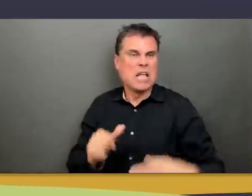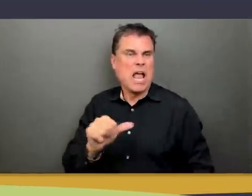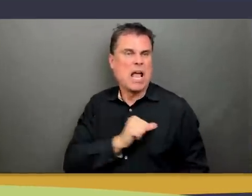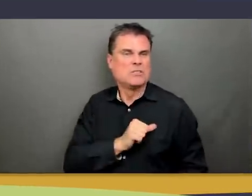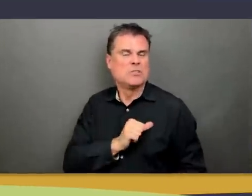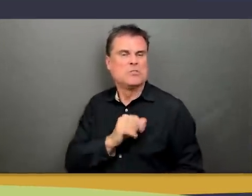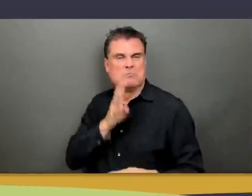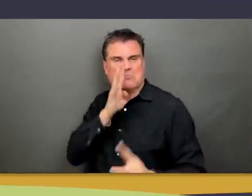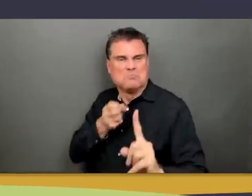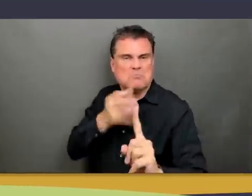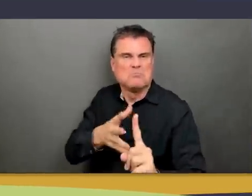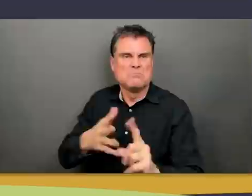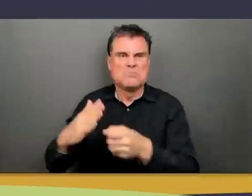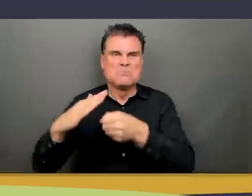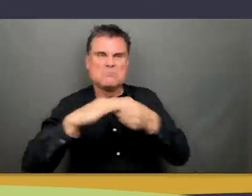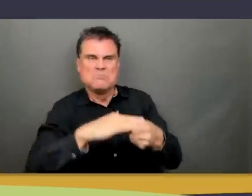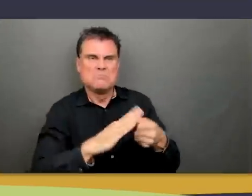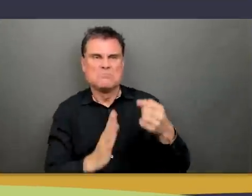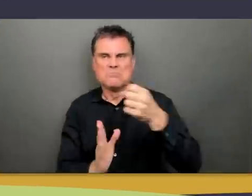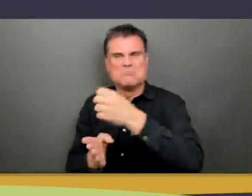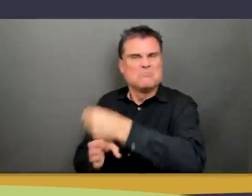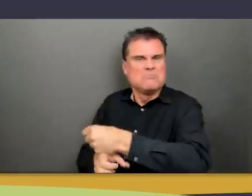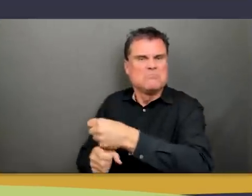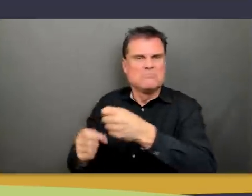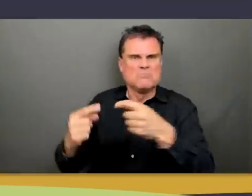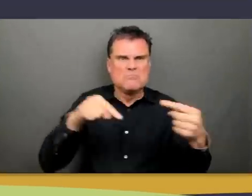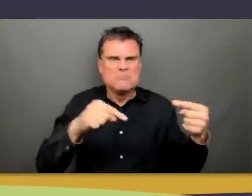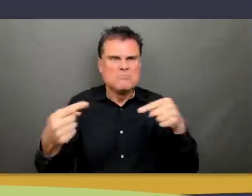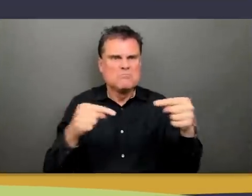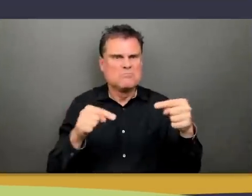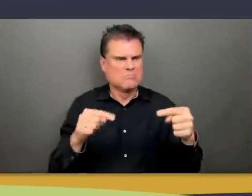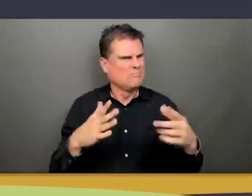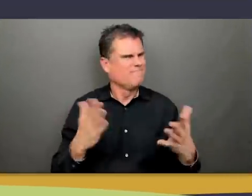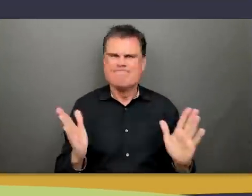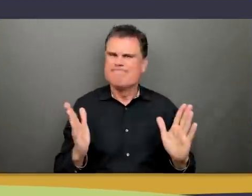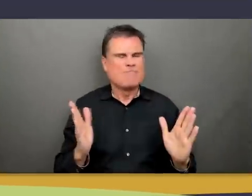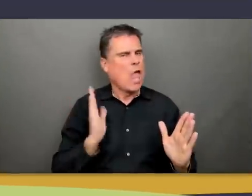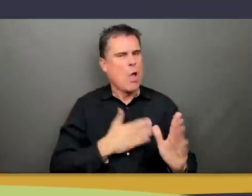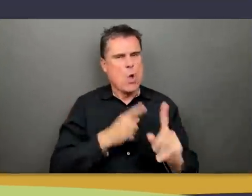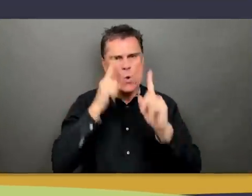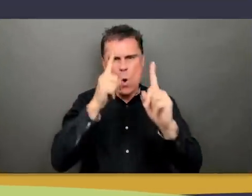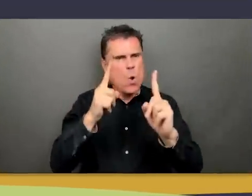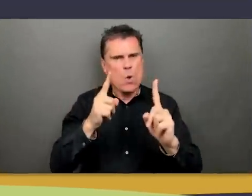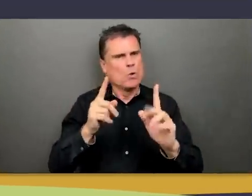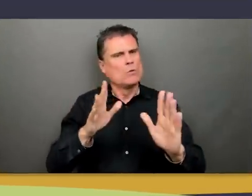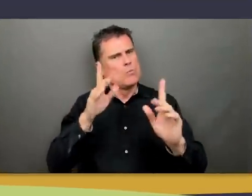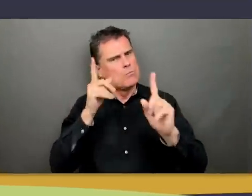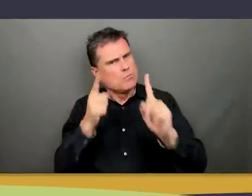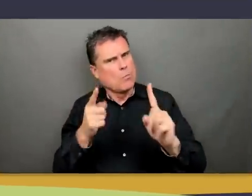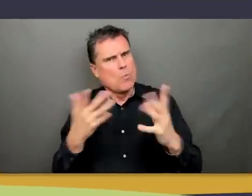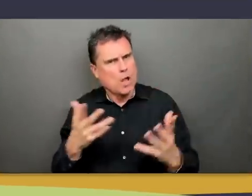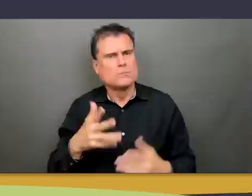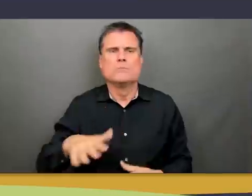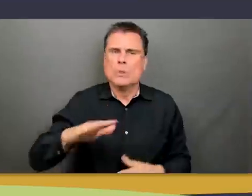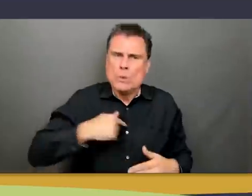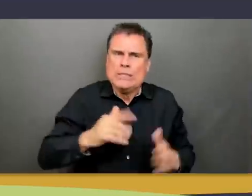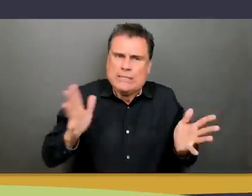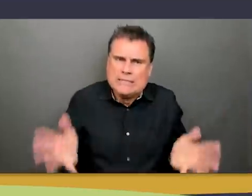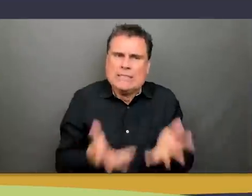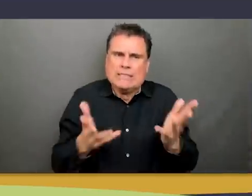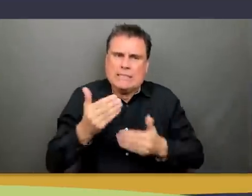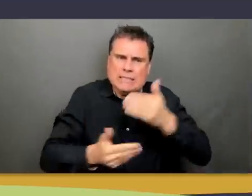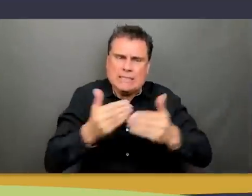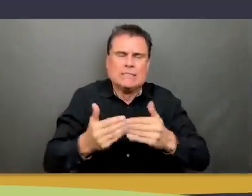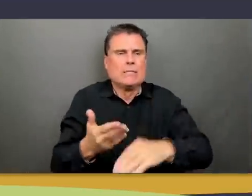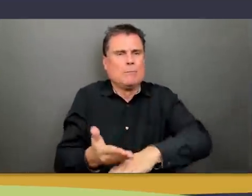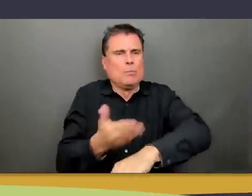the most inclusive society we can possibly make it, has been our objective throughout this past 12 months. It's very important